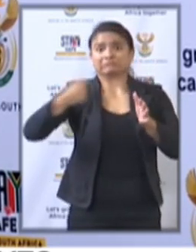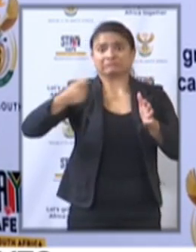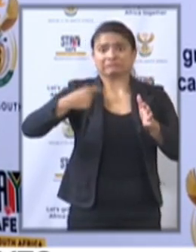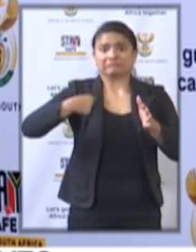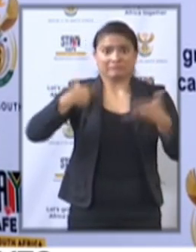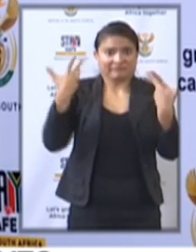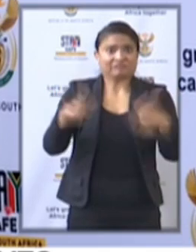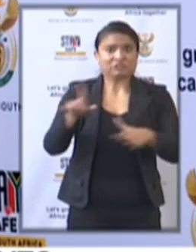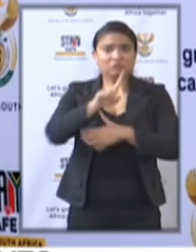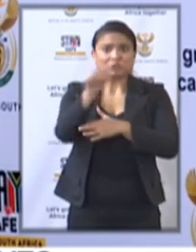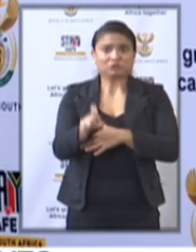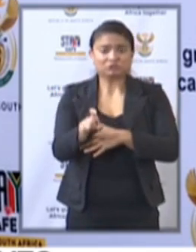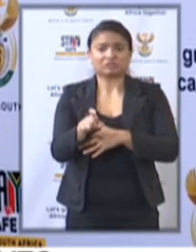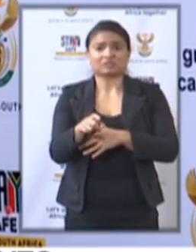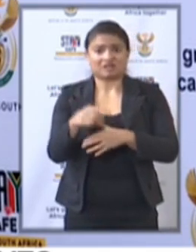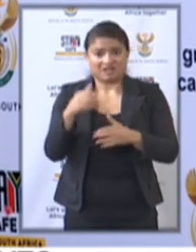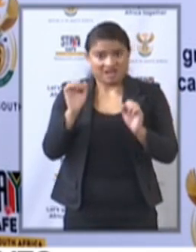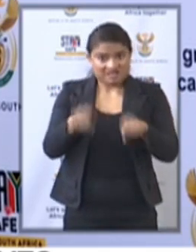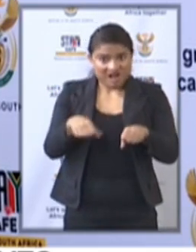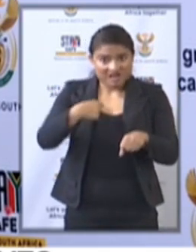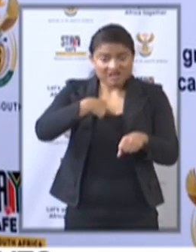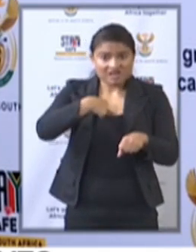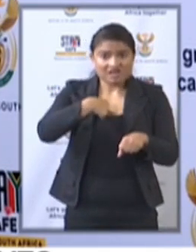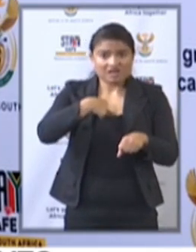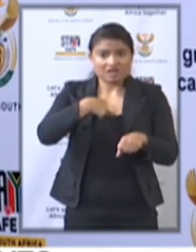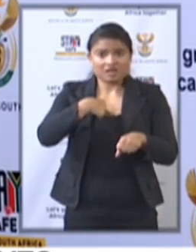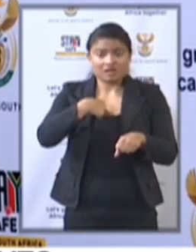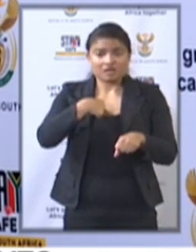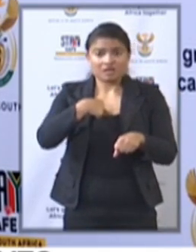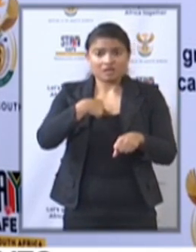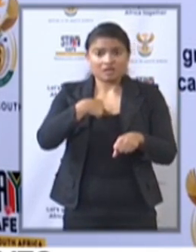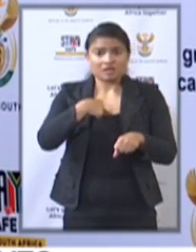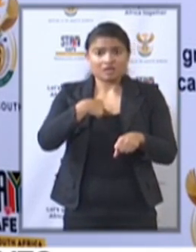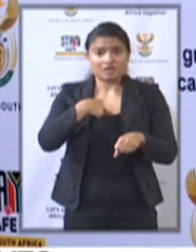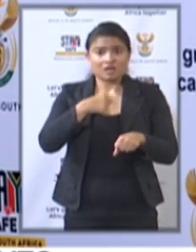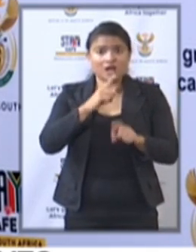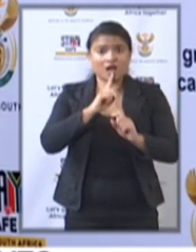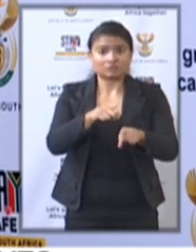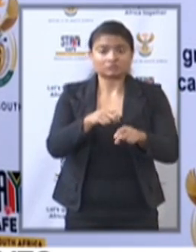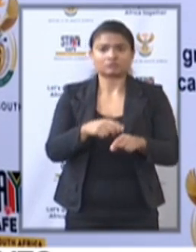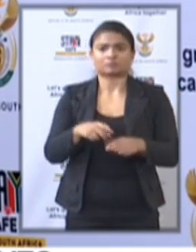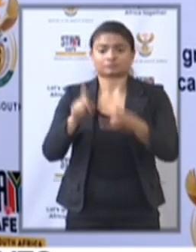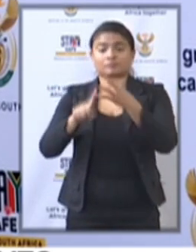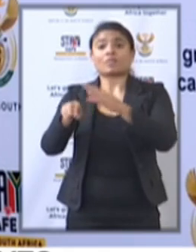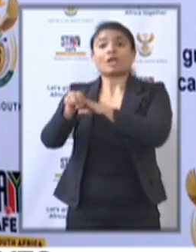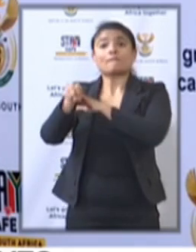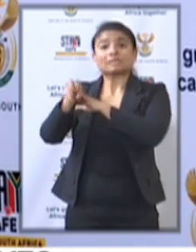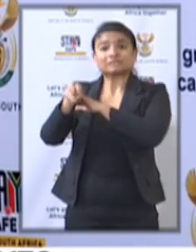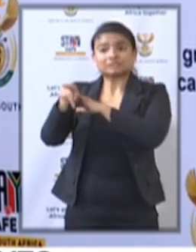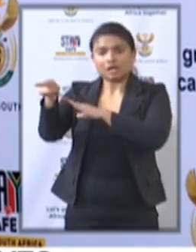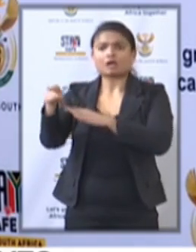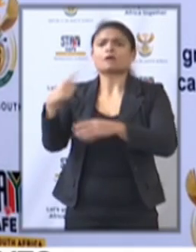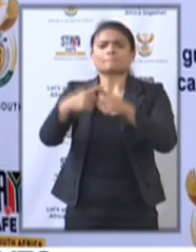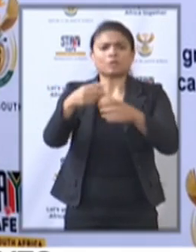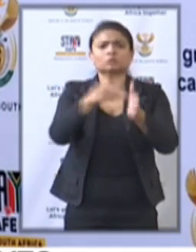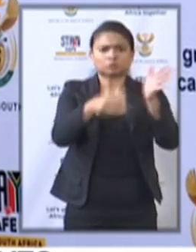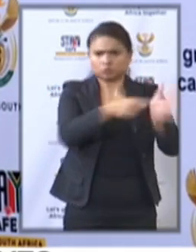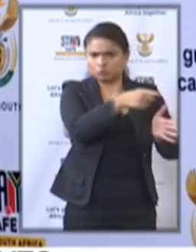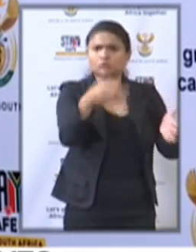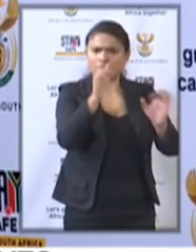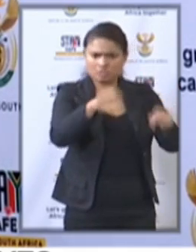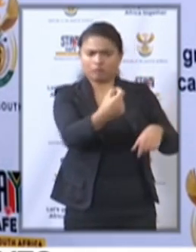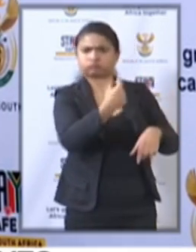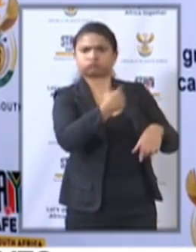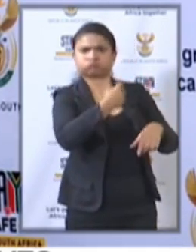questions from members of the media and the students that are sending me messages now, will directly respond